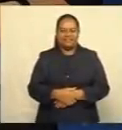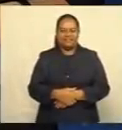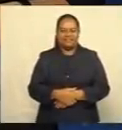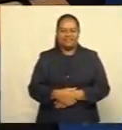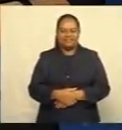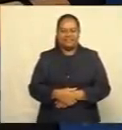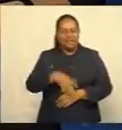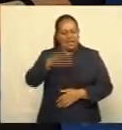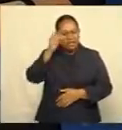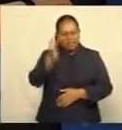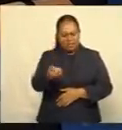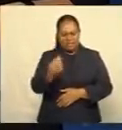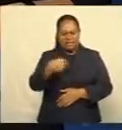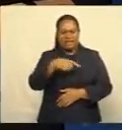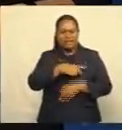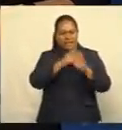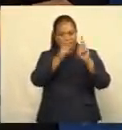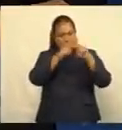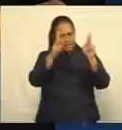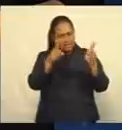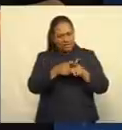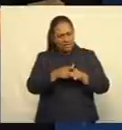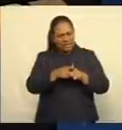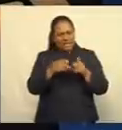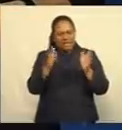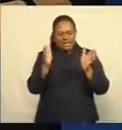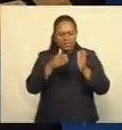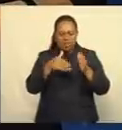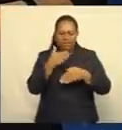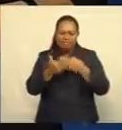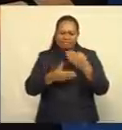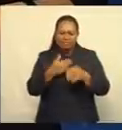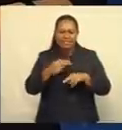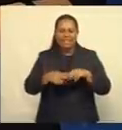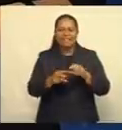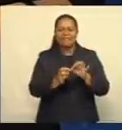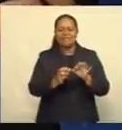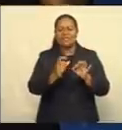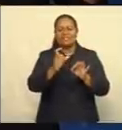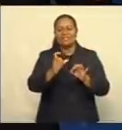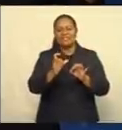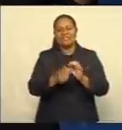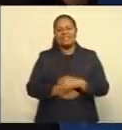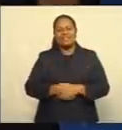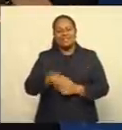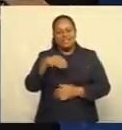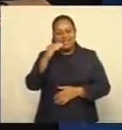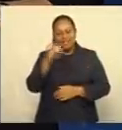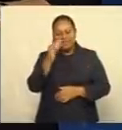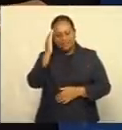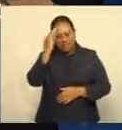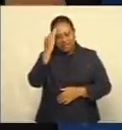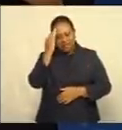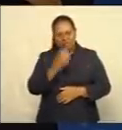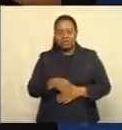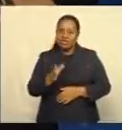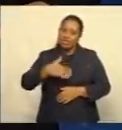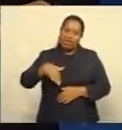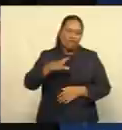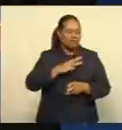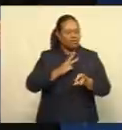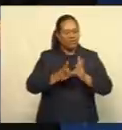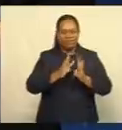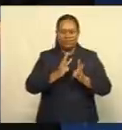Remember to send us pictures, send it with a small description to our FBC News Facebook page. That's all from the Weather World. After